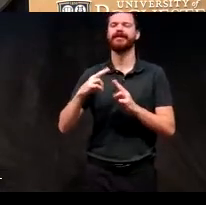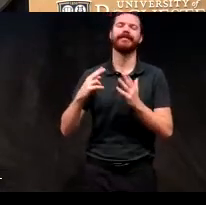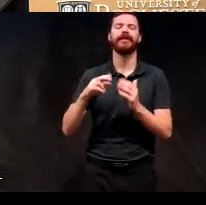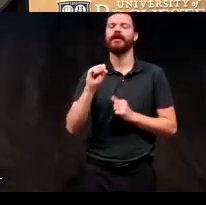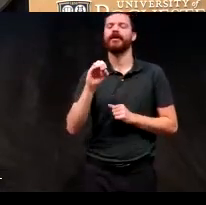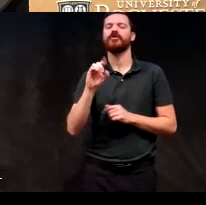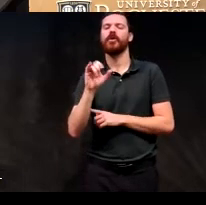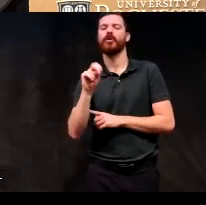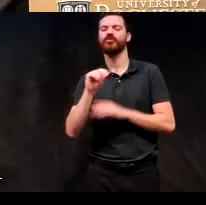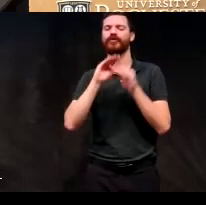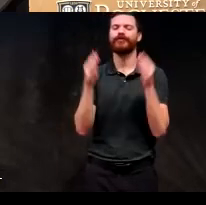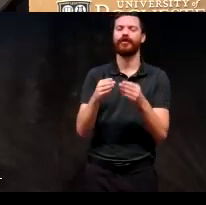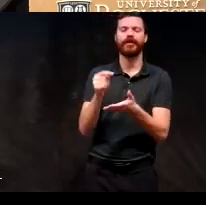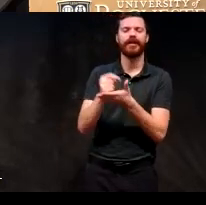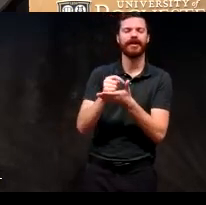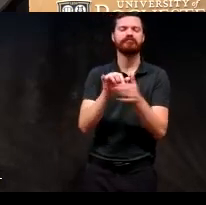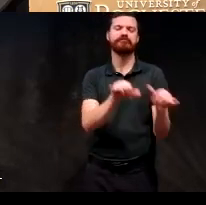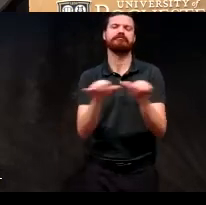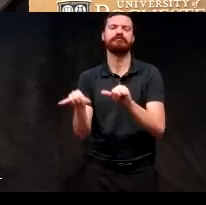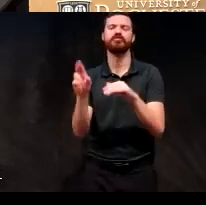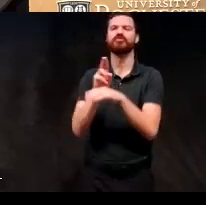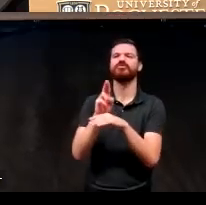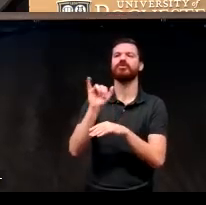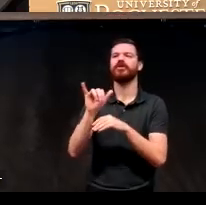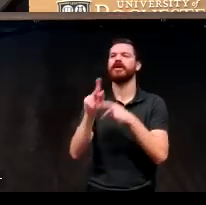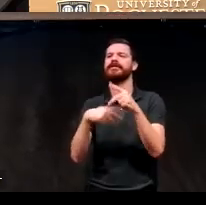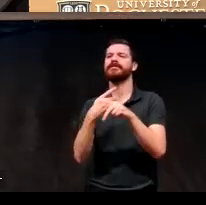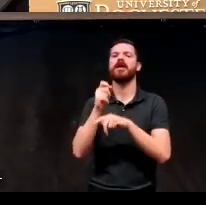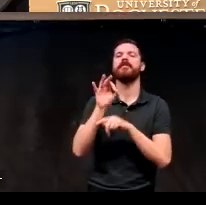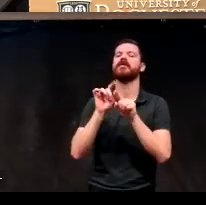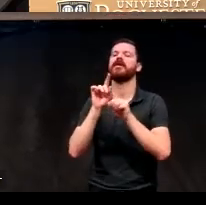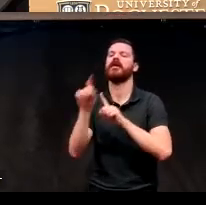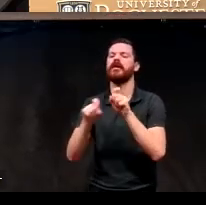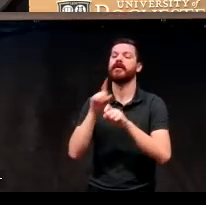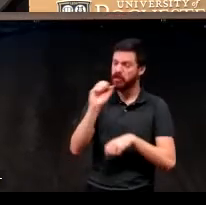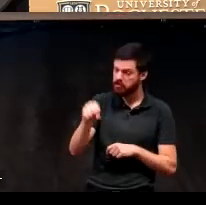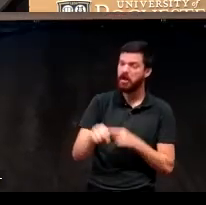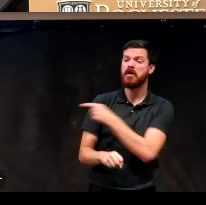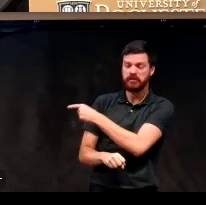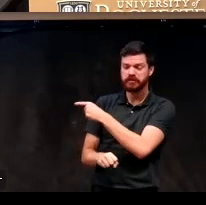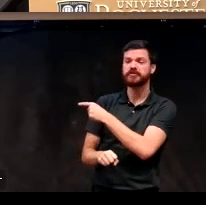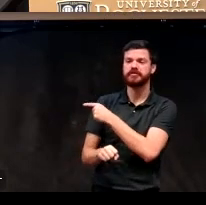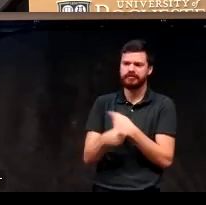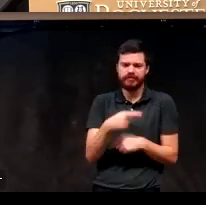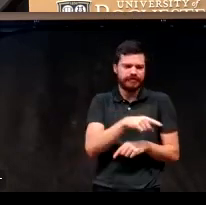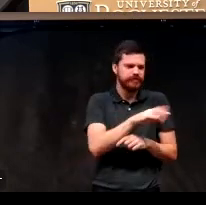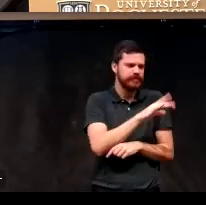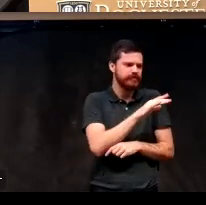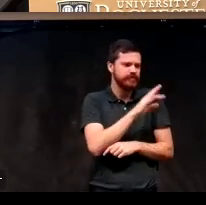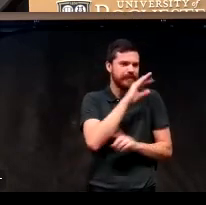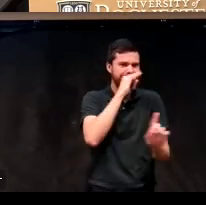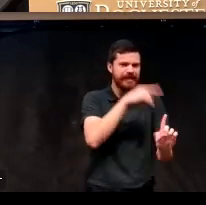focused therapy and sort of using that kind of line of query, like, yeah, he's hyperactive, but he isn't